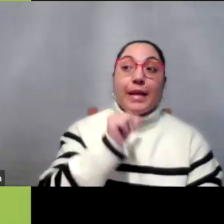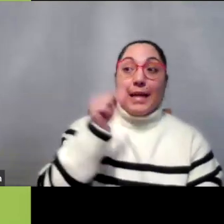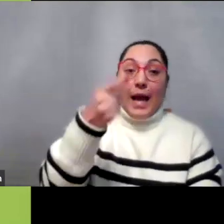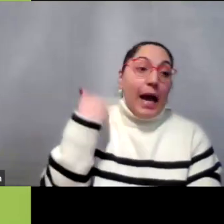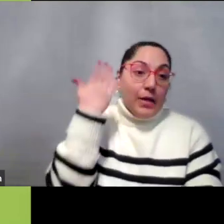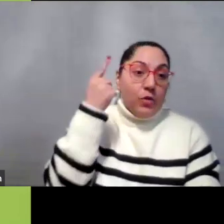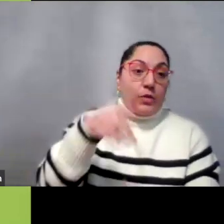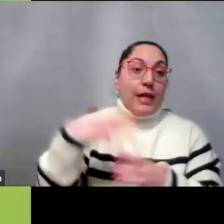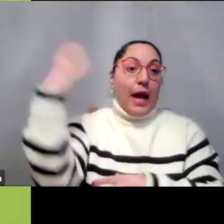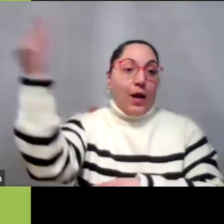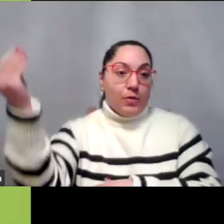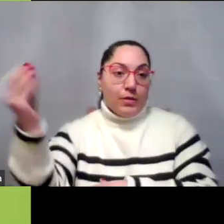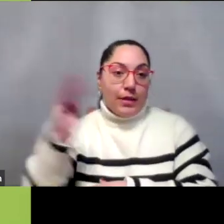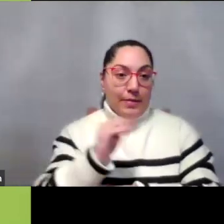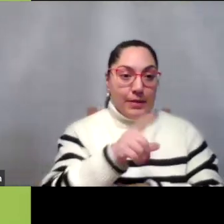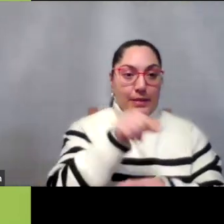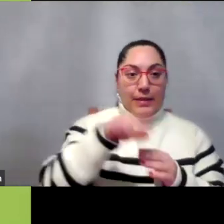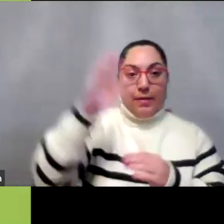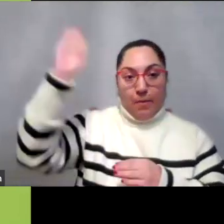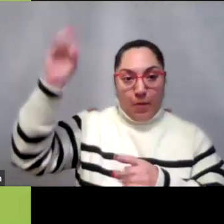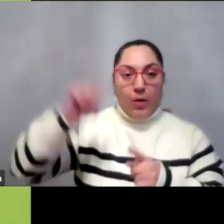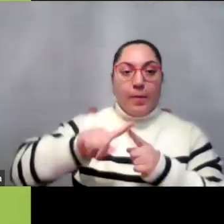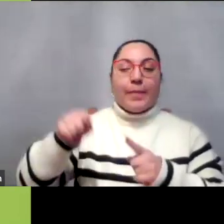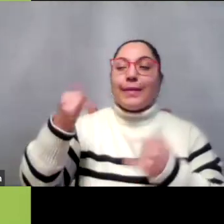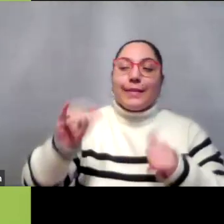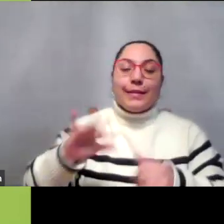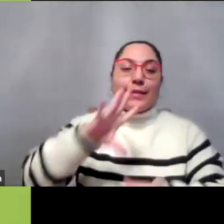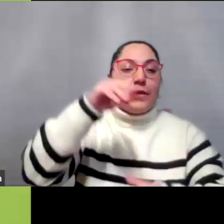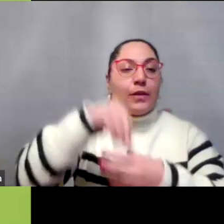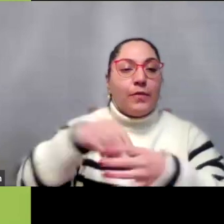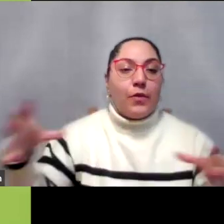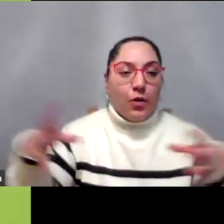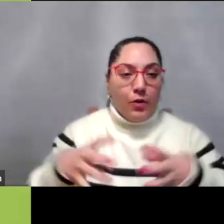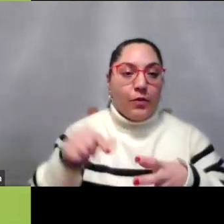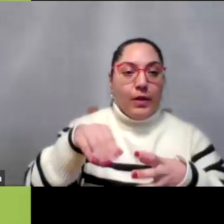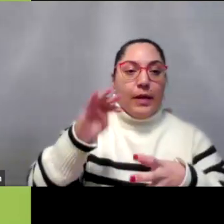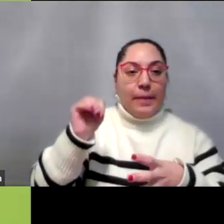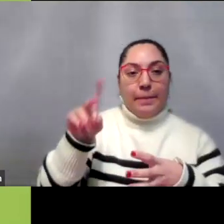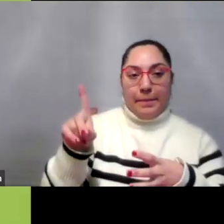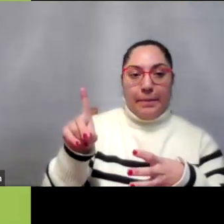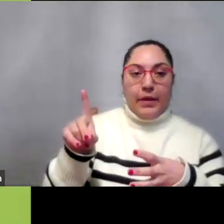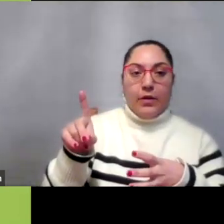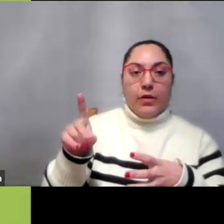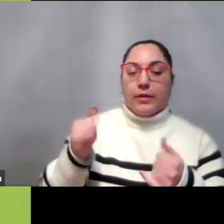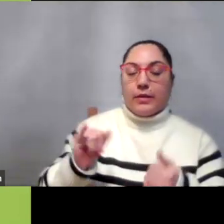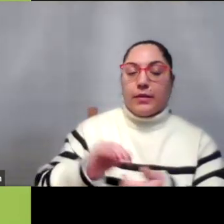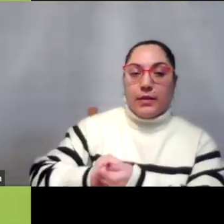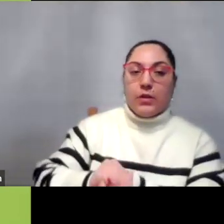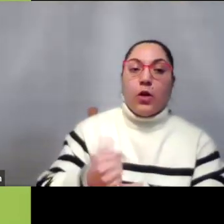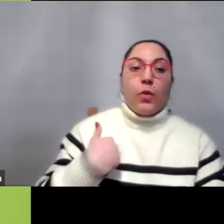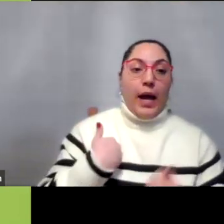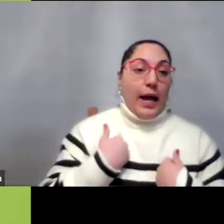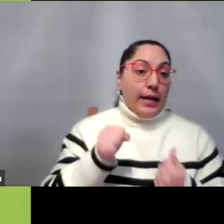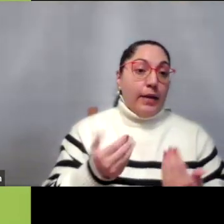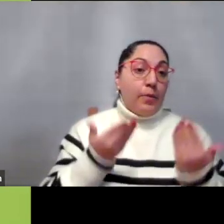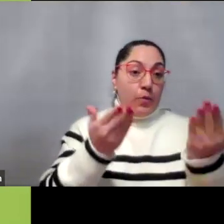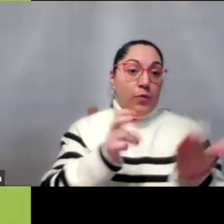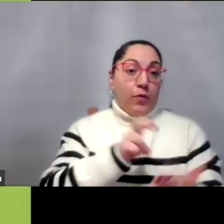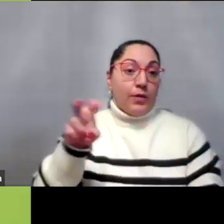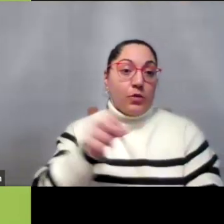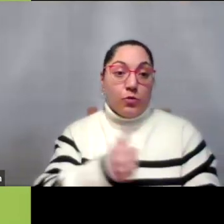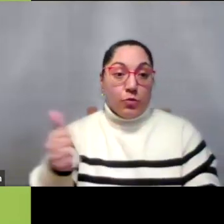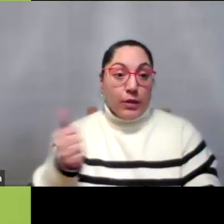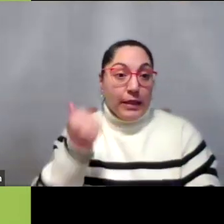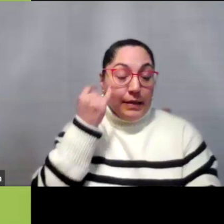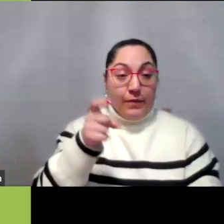Baltimore area, it's associated with Maryland Treatment Centers, and we do have transportation to that facility if it is deemed necessary.